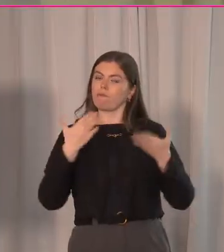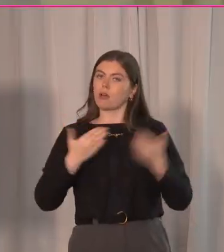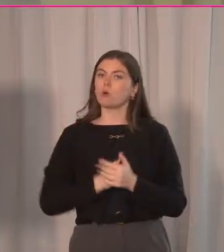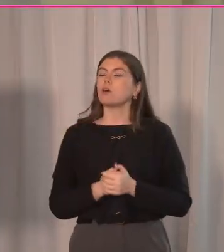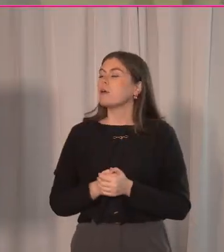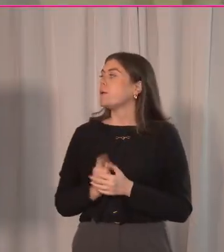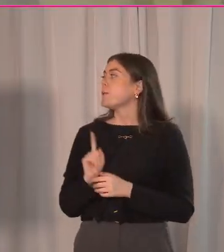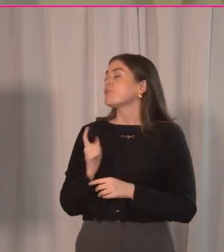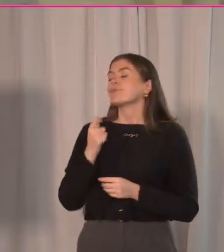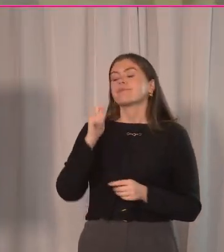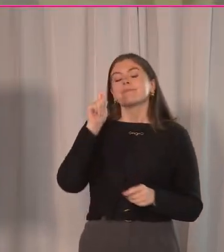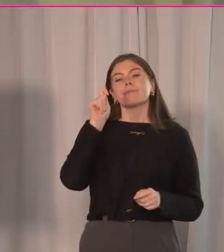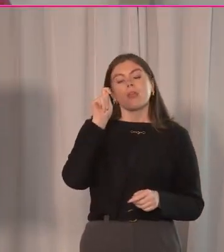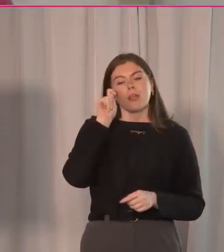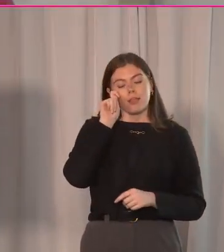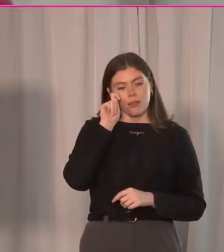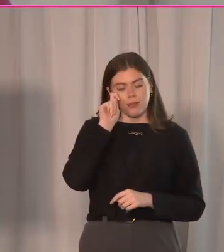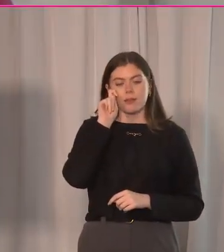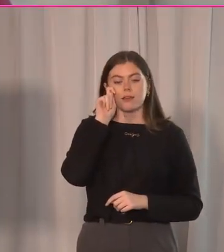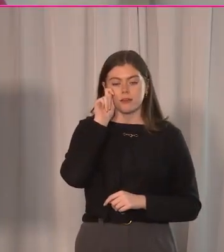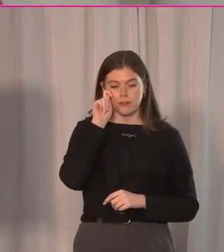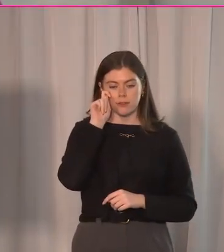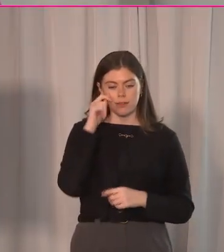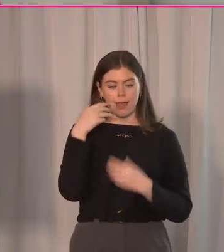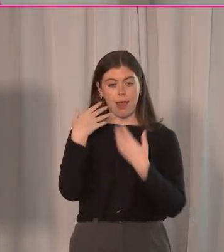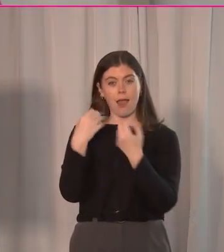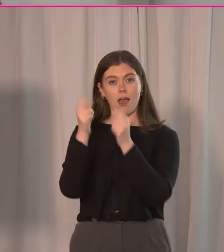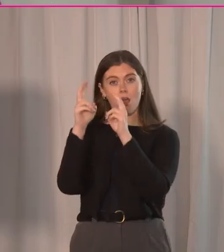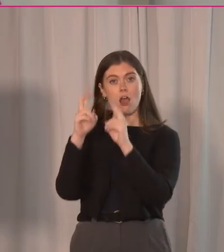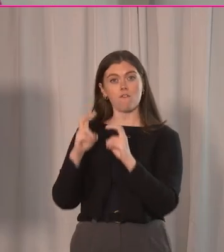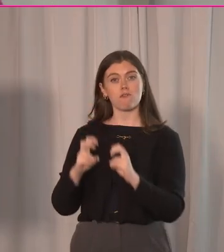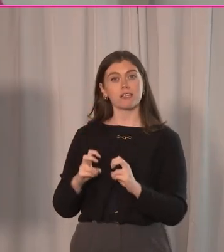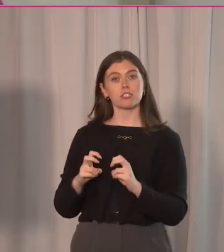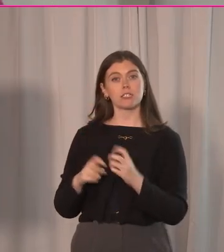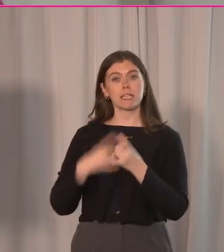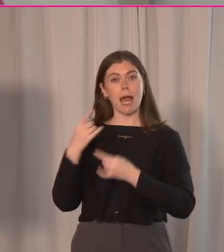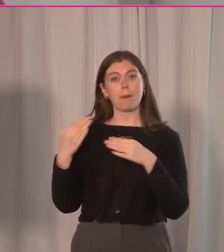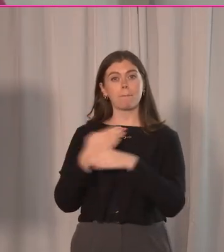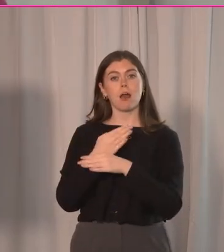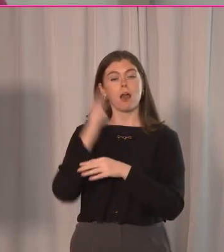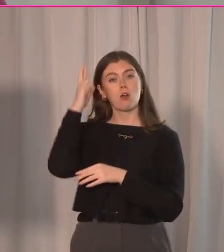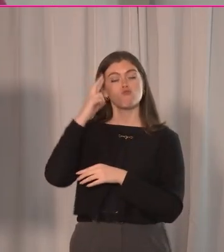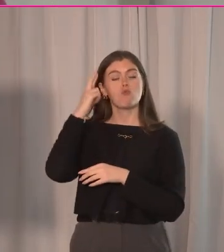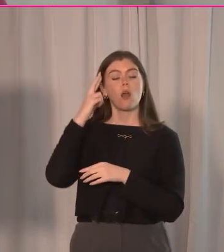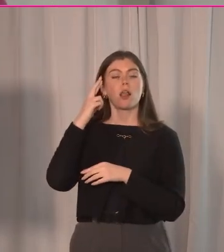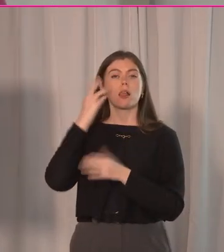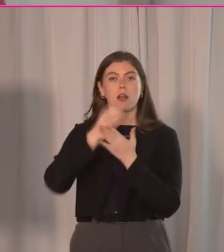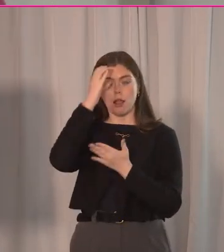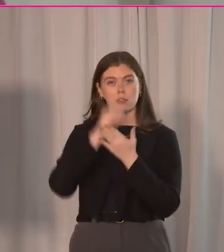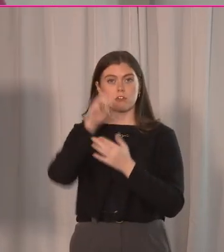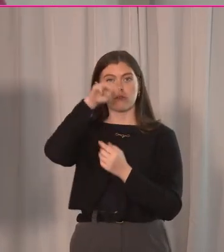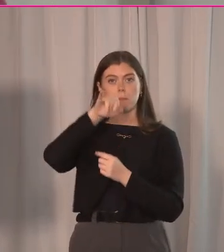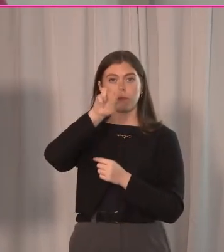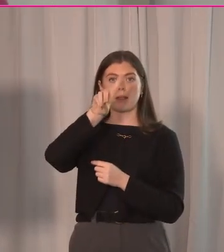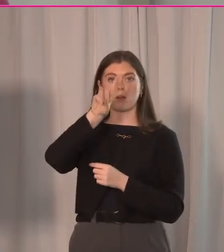need to, so there's a piece of work that's being done by the Royal College of Midwives